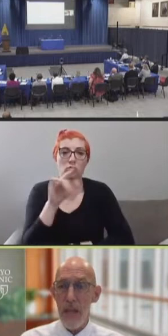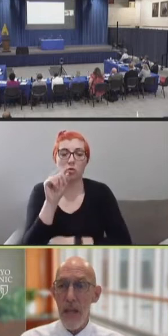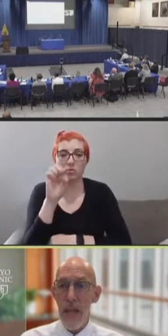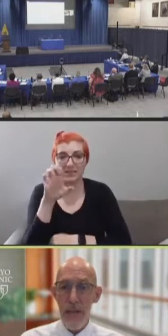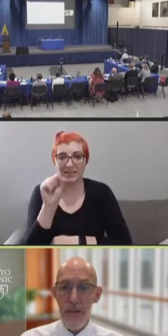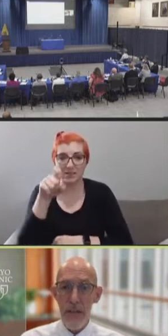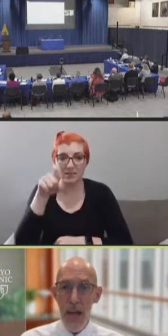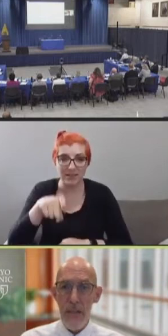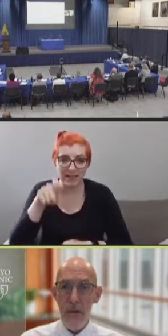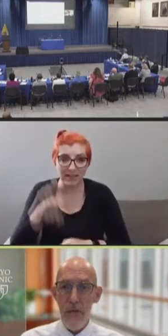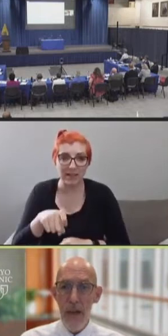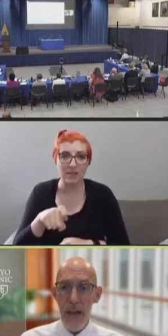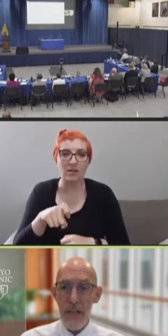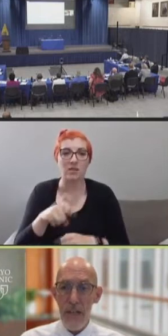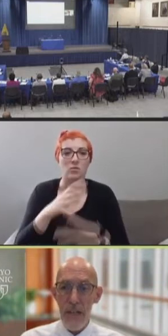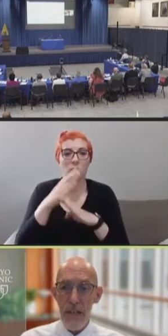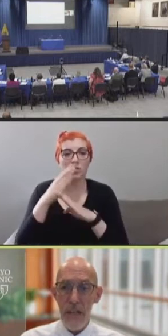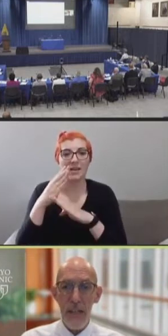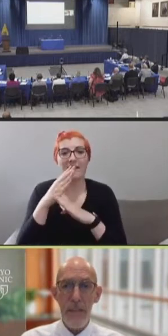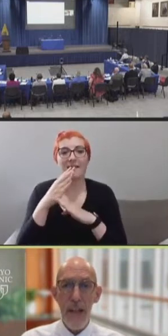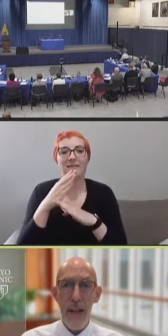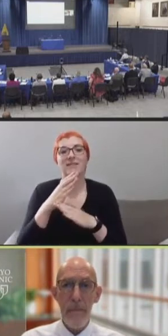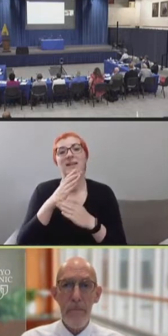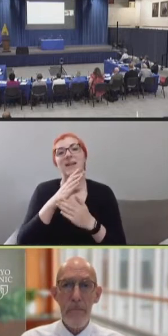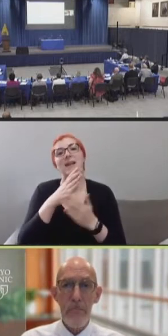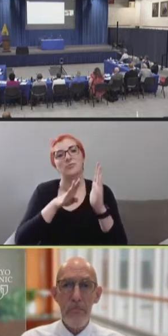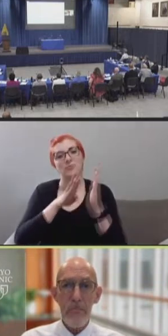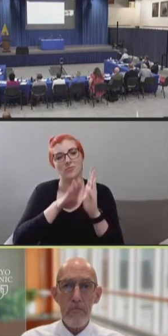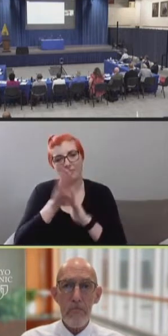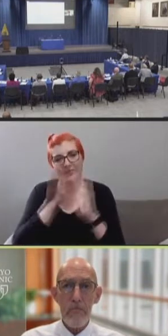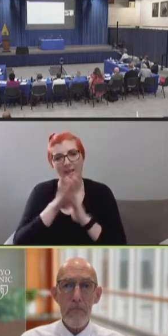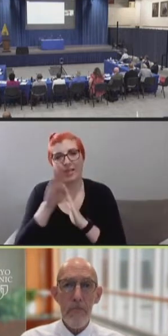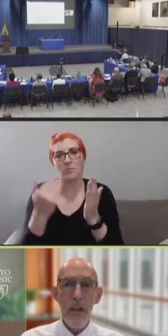response, and design new vaccines. Next slide.